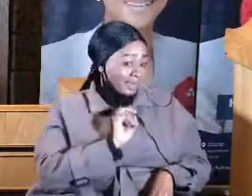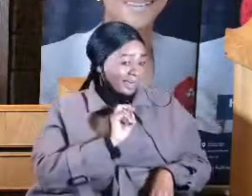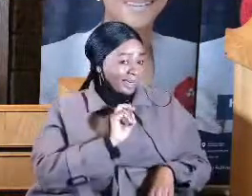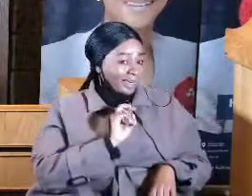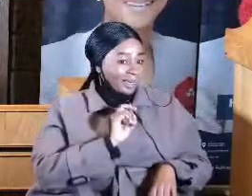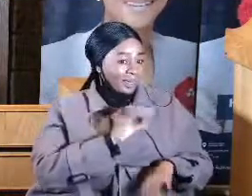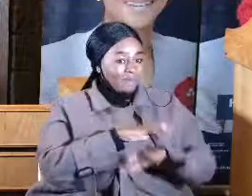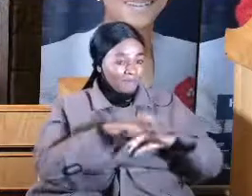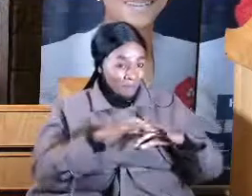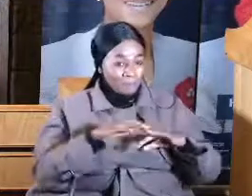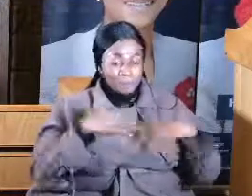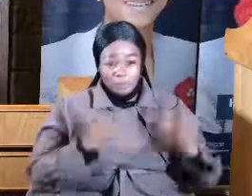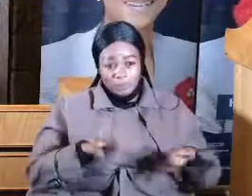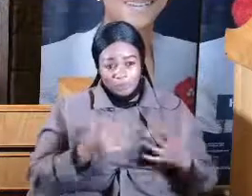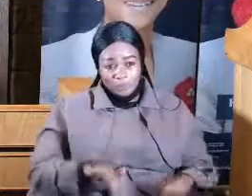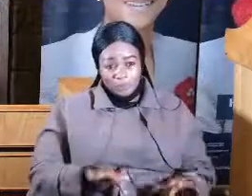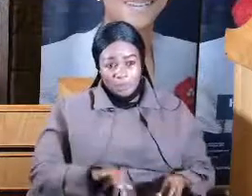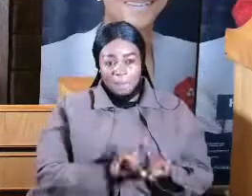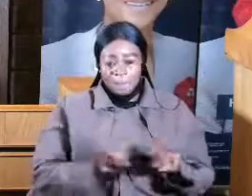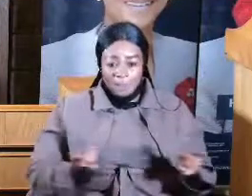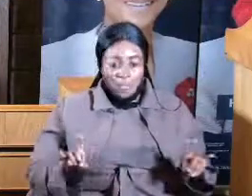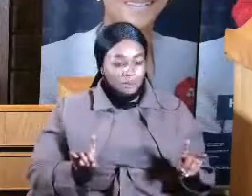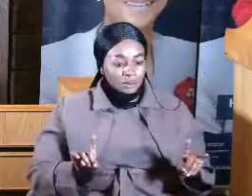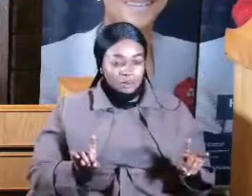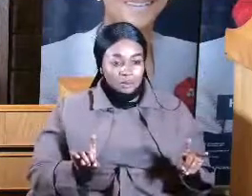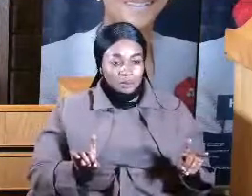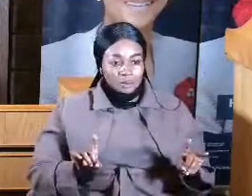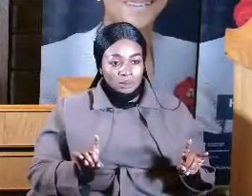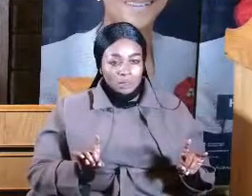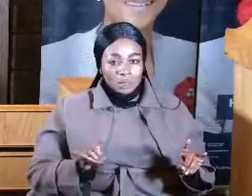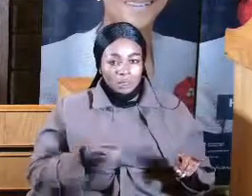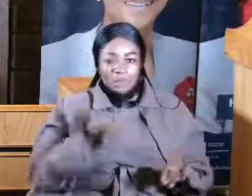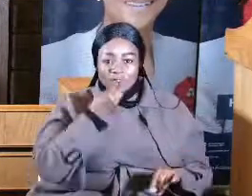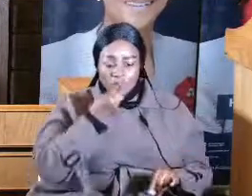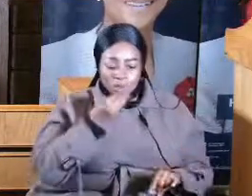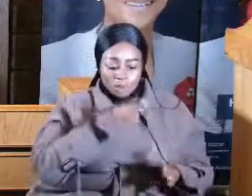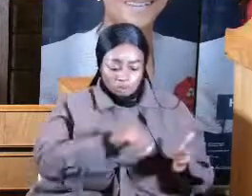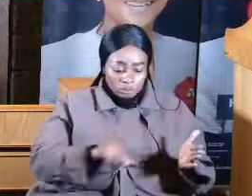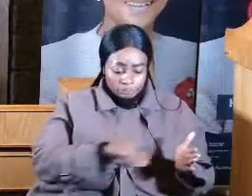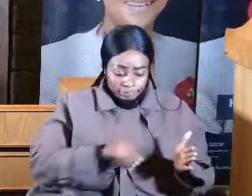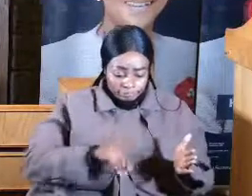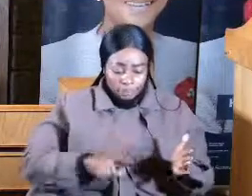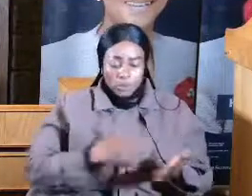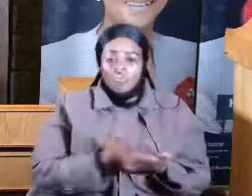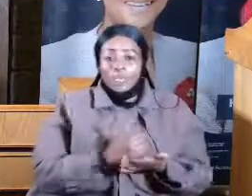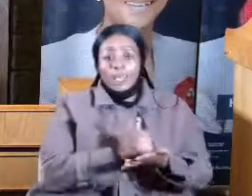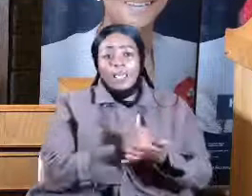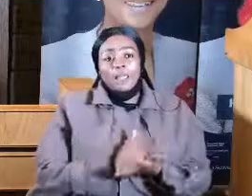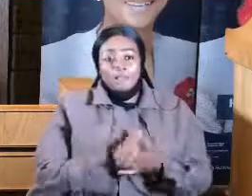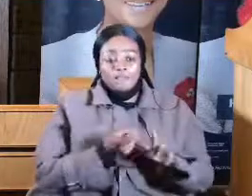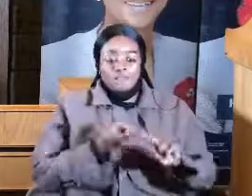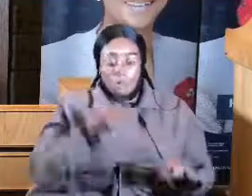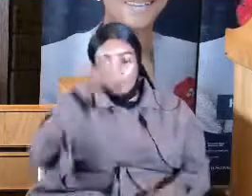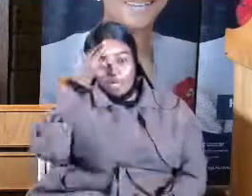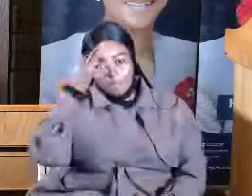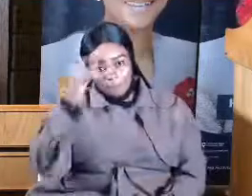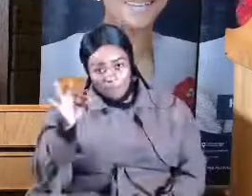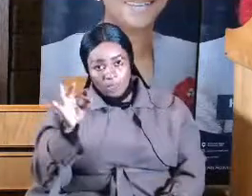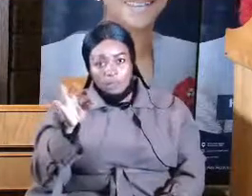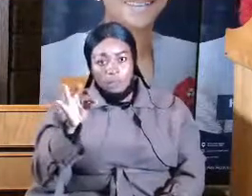but on a farm, agriculturally is the only way that we can sustain ourselves. From the government, from